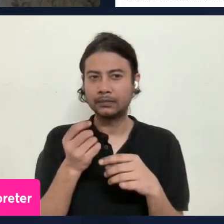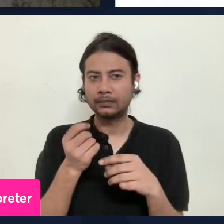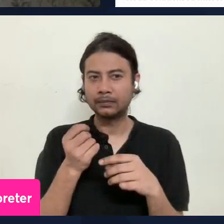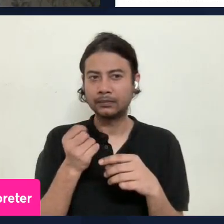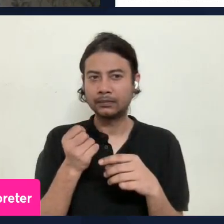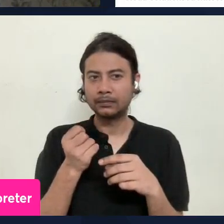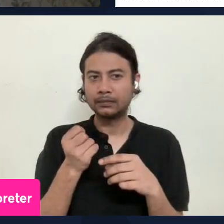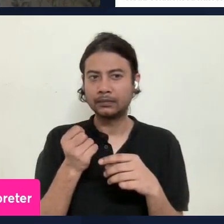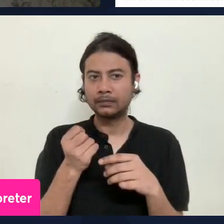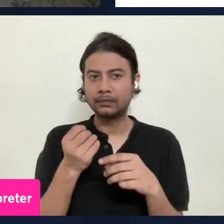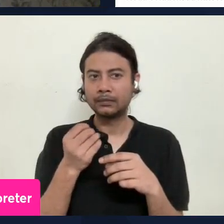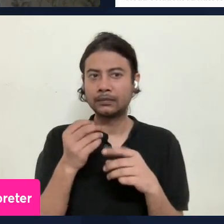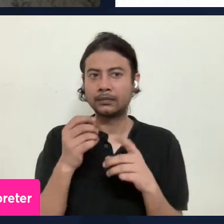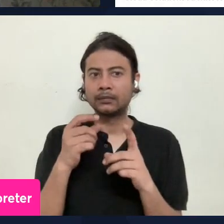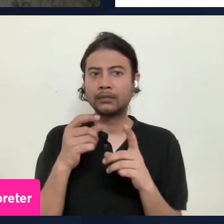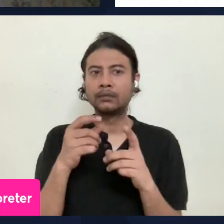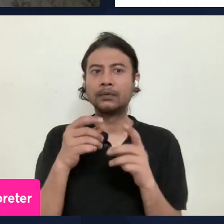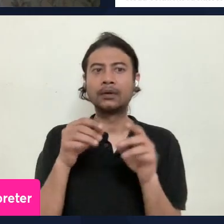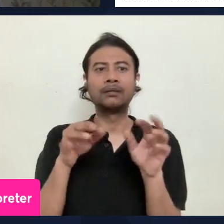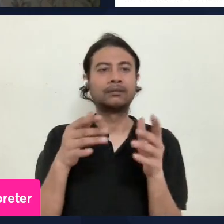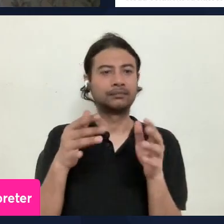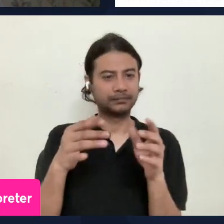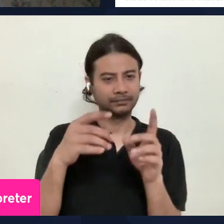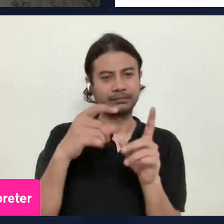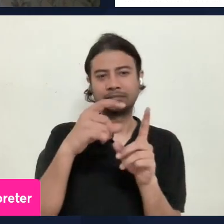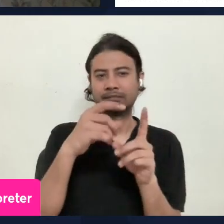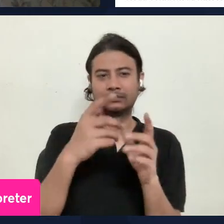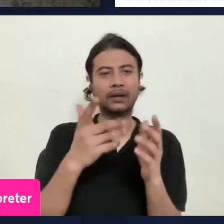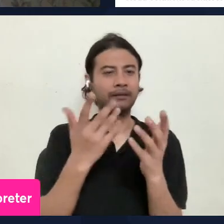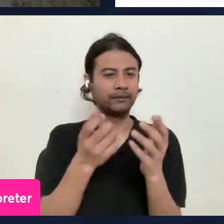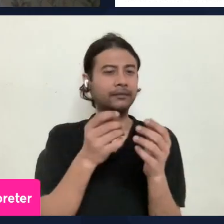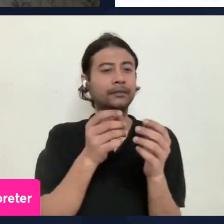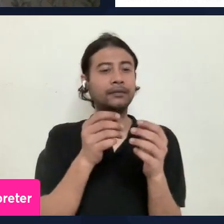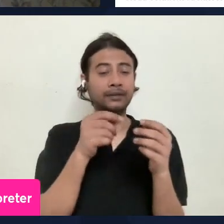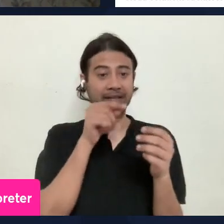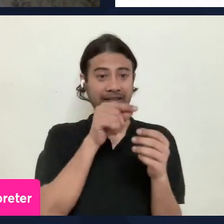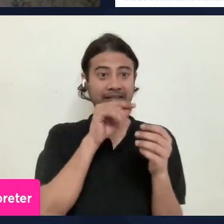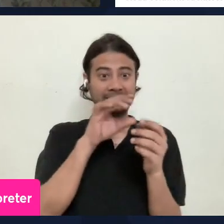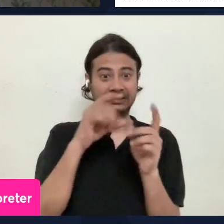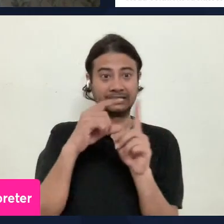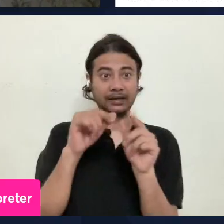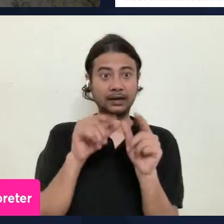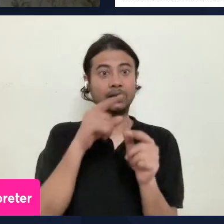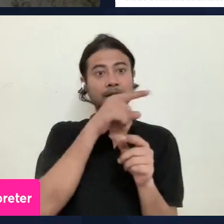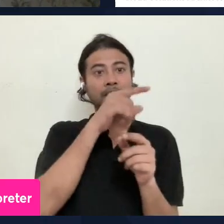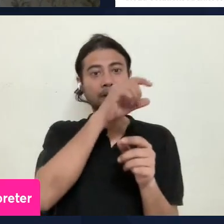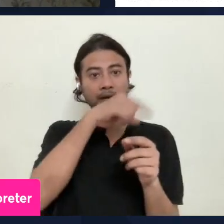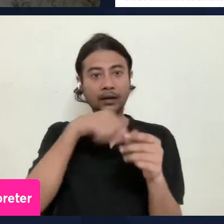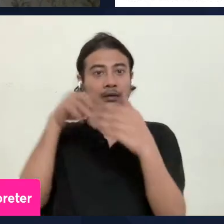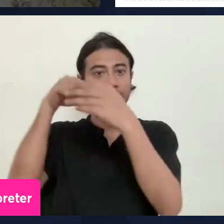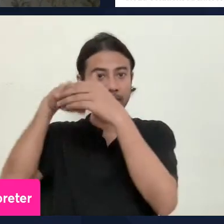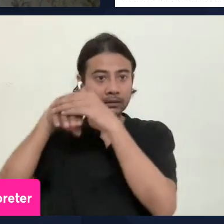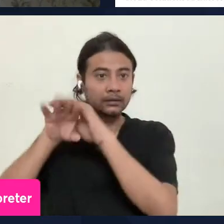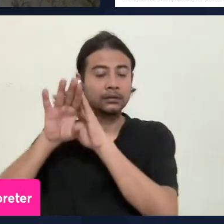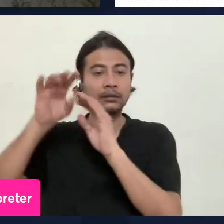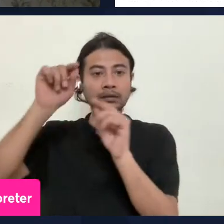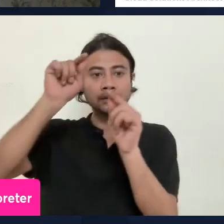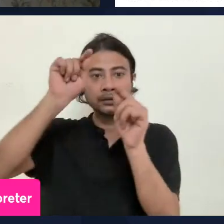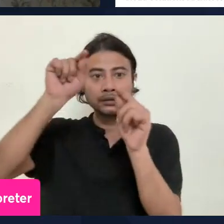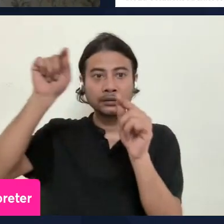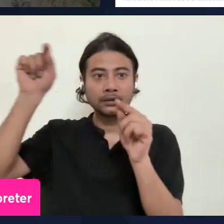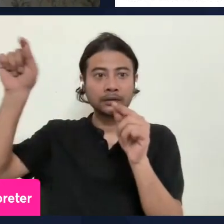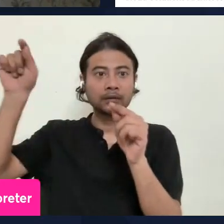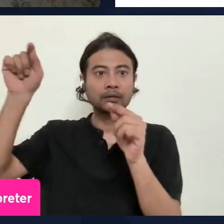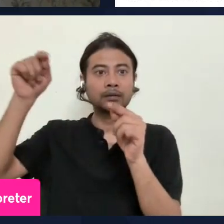Databricks, AI Studio, etc. So again, allowing applications to access the data